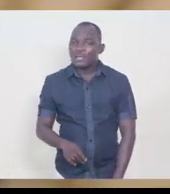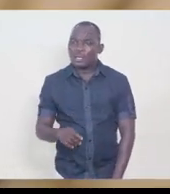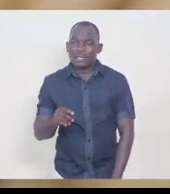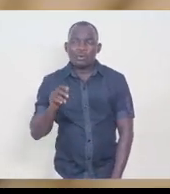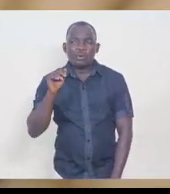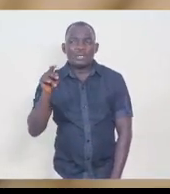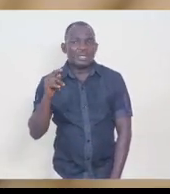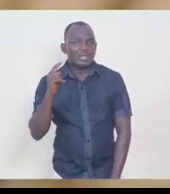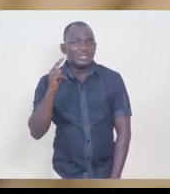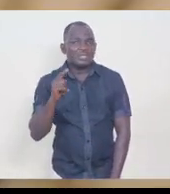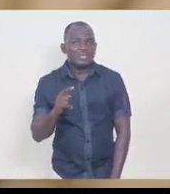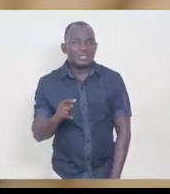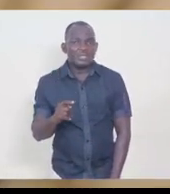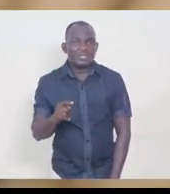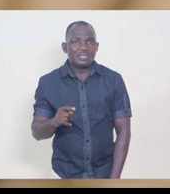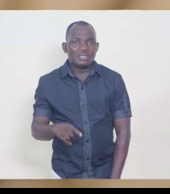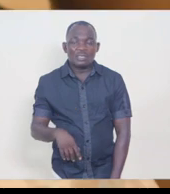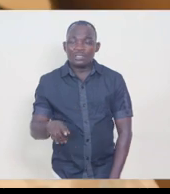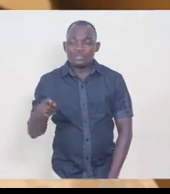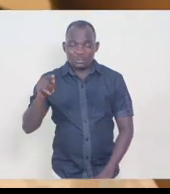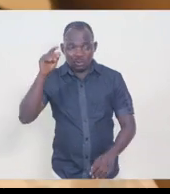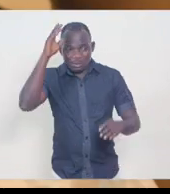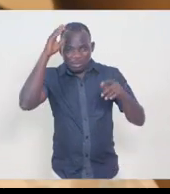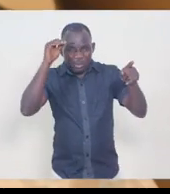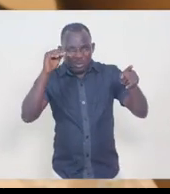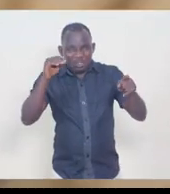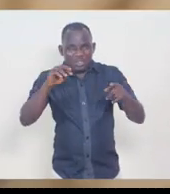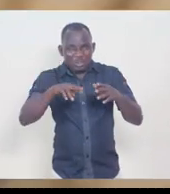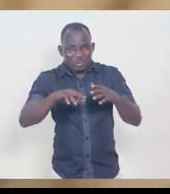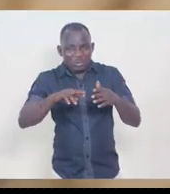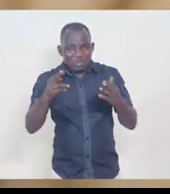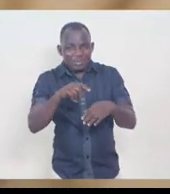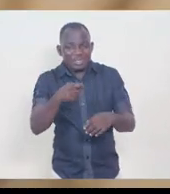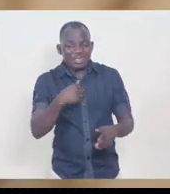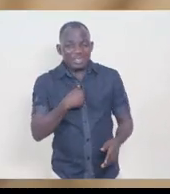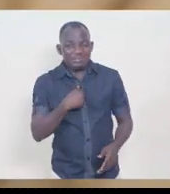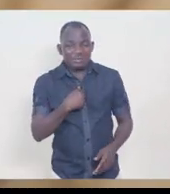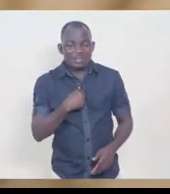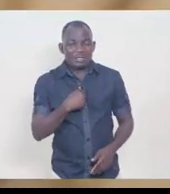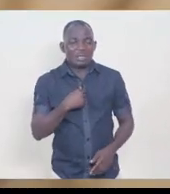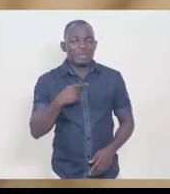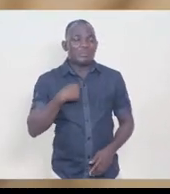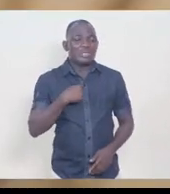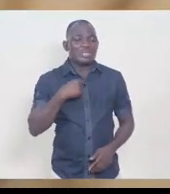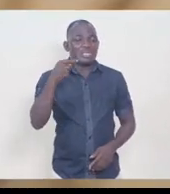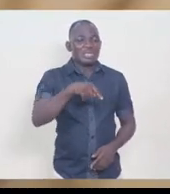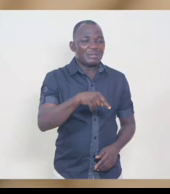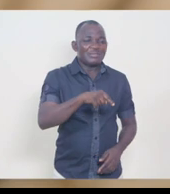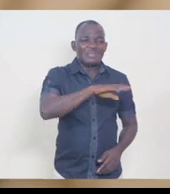Patience, do you have the keys to the boys' room? Coco has not let me in since I came in 3 days